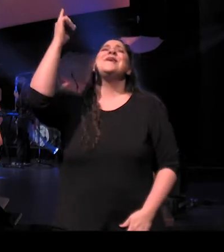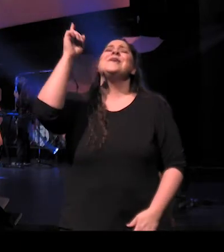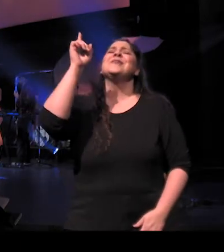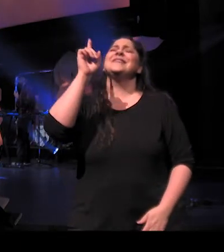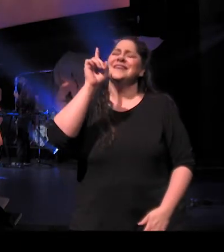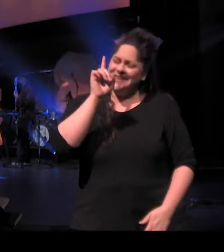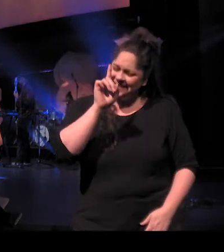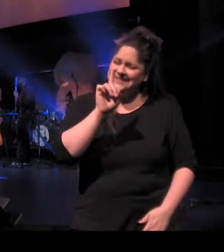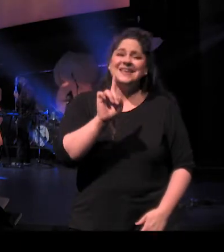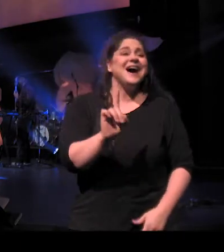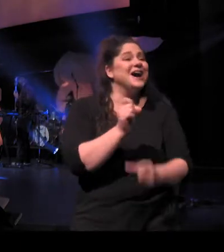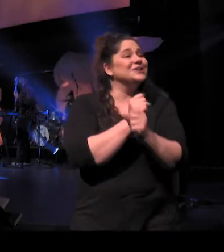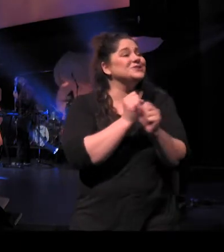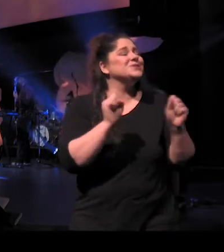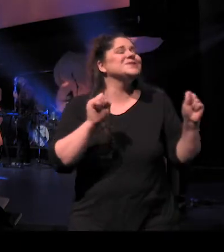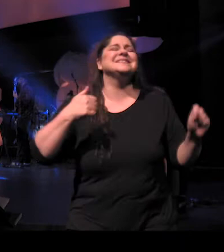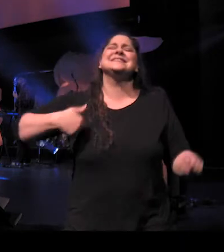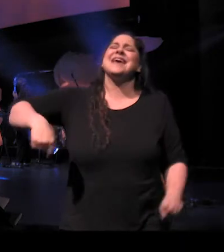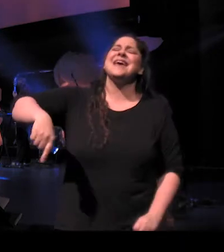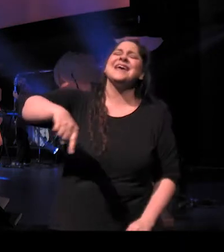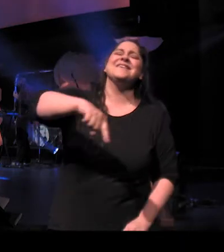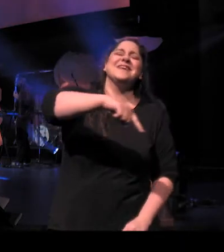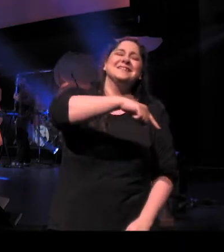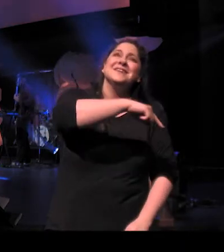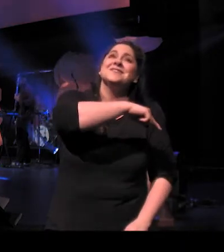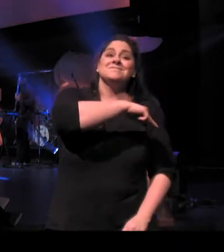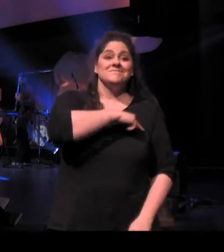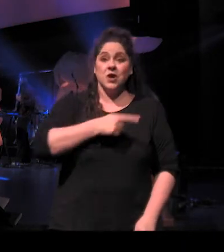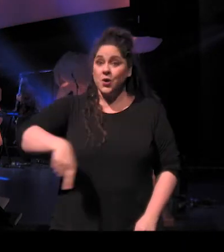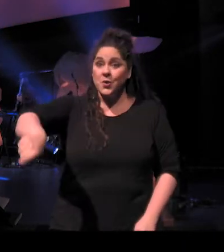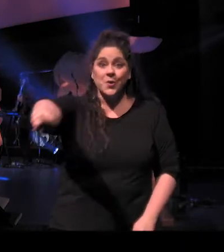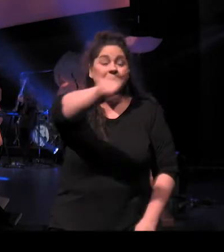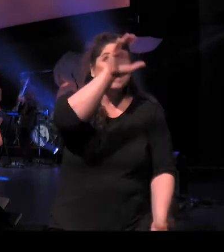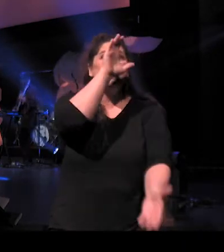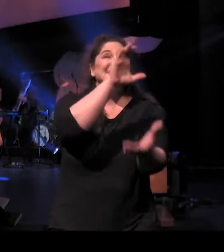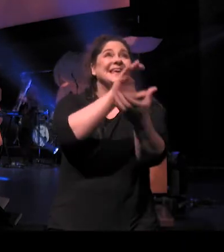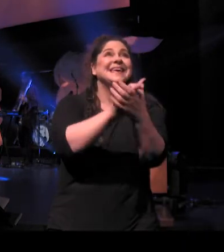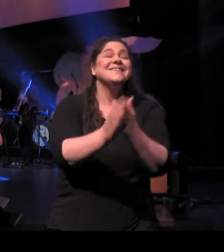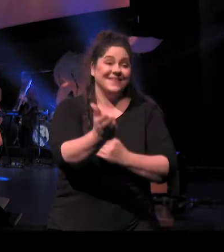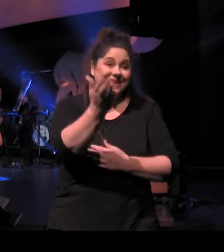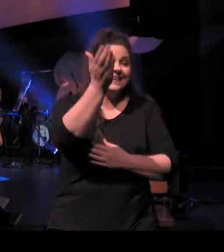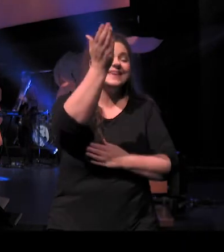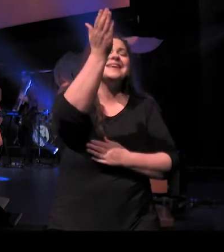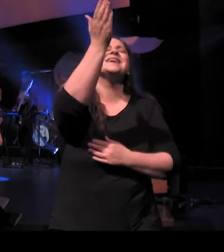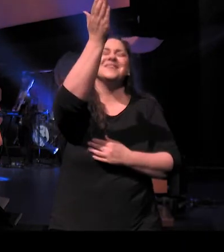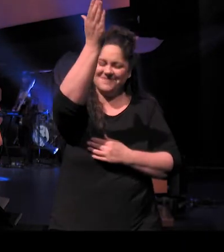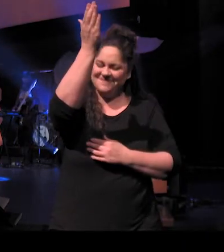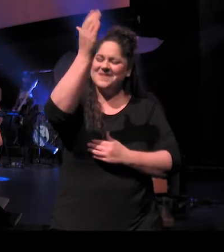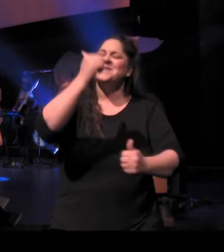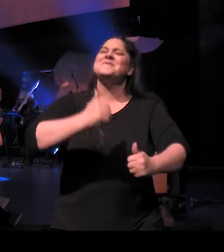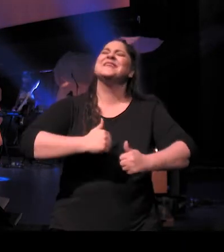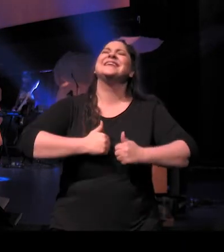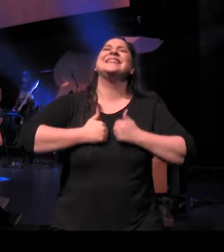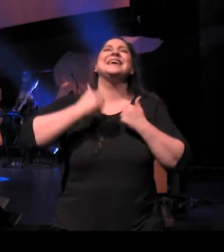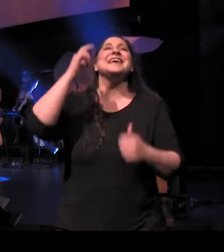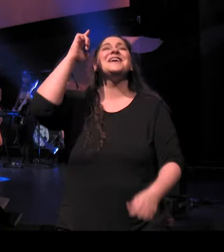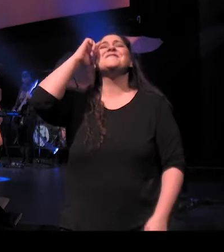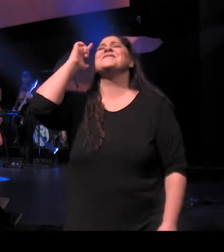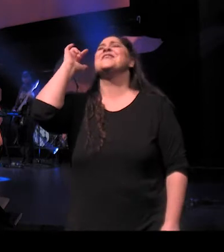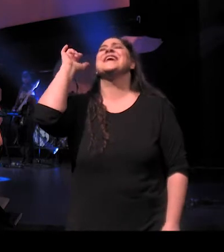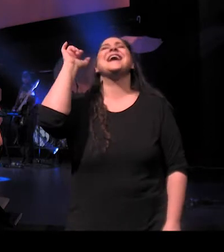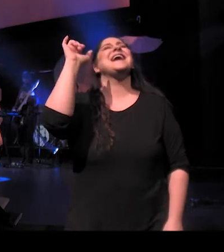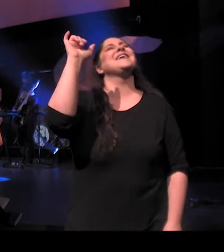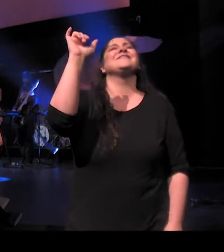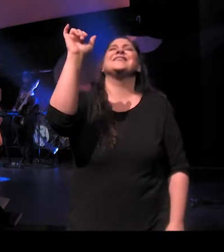and only Son to save us. Whoever believes in him will